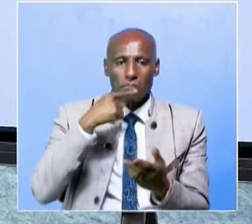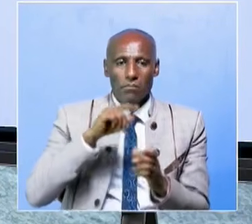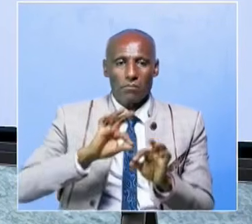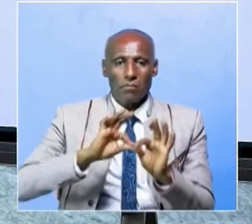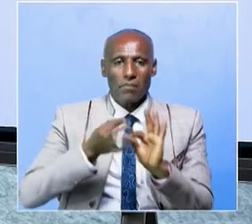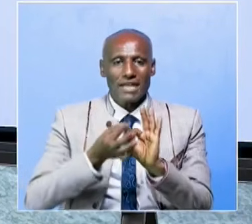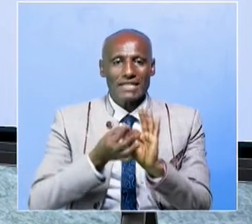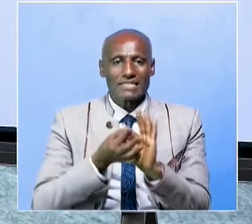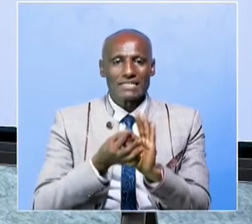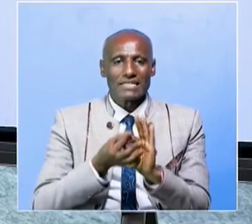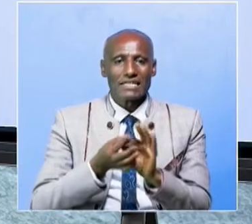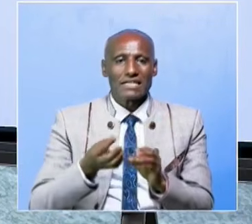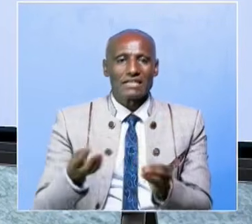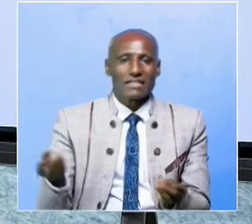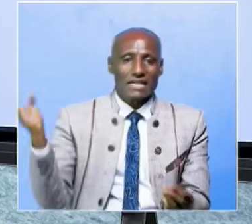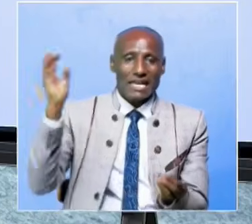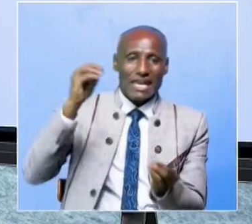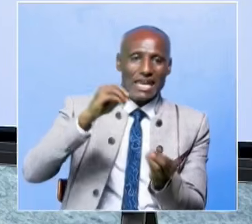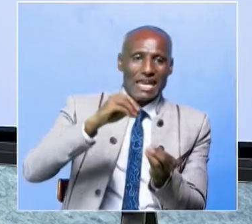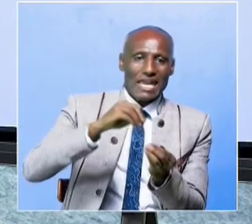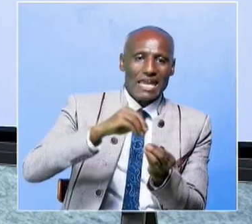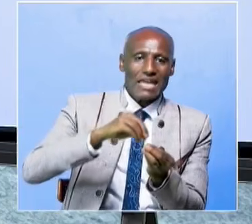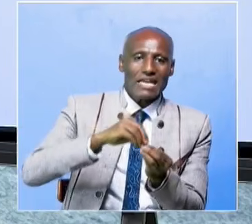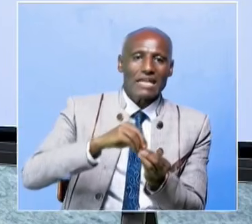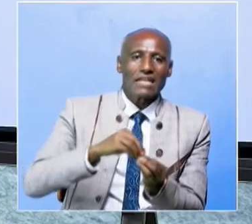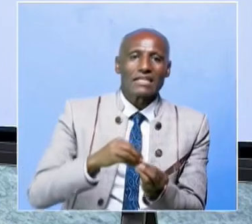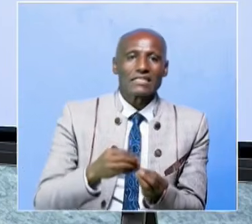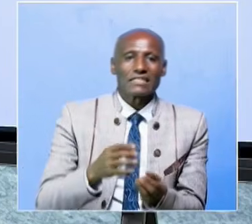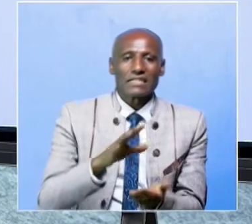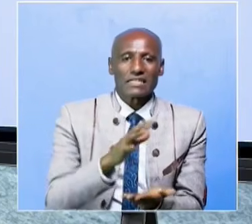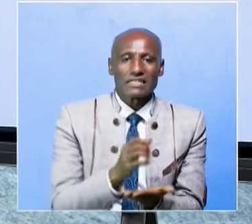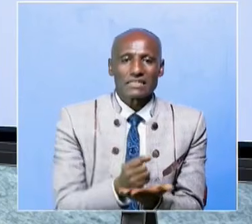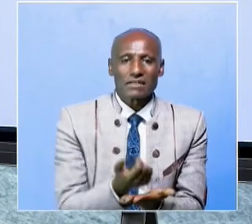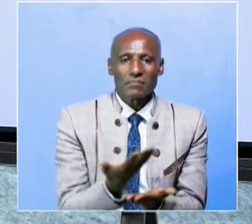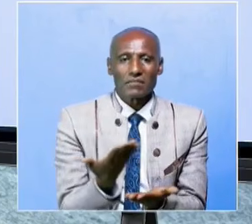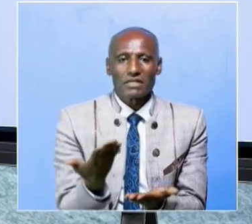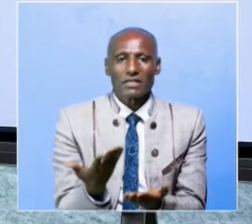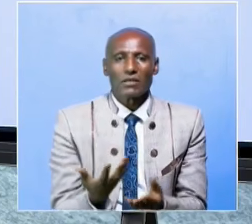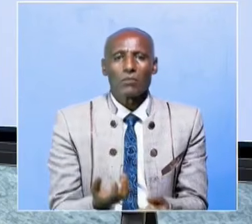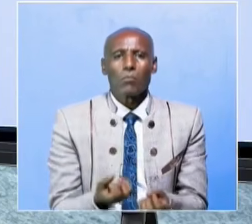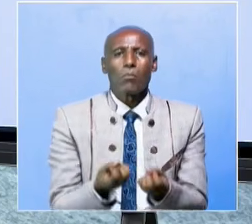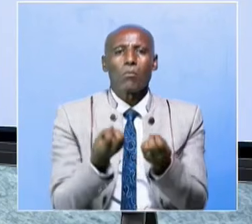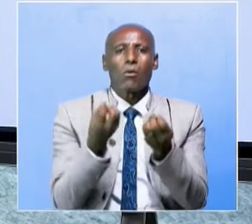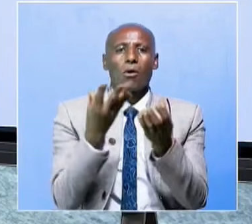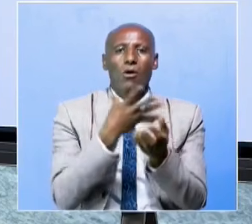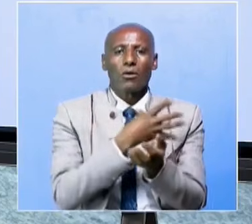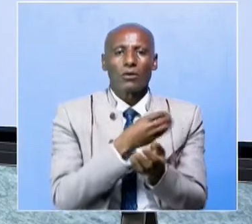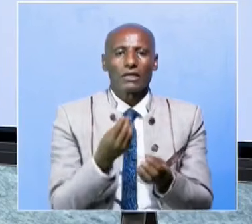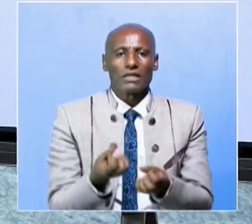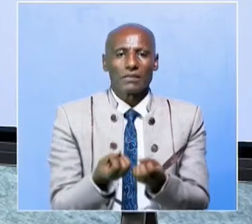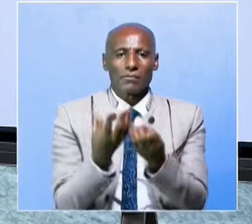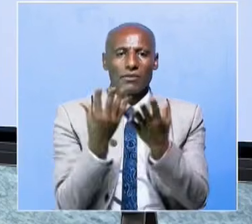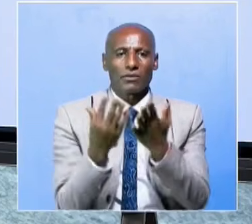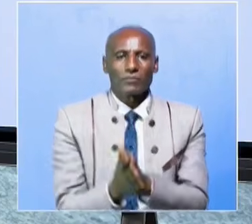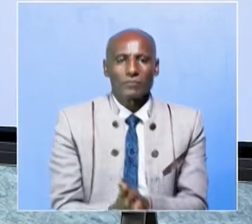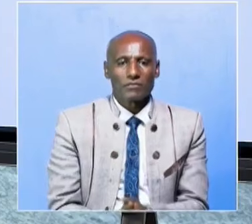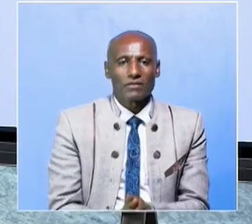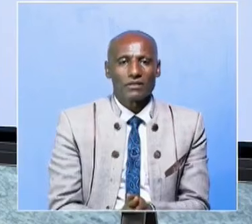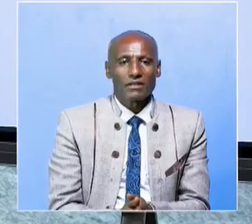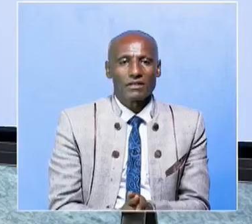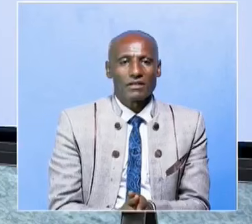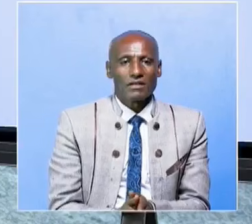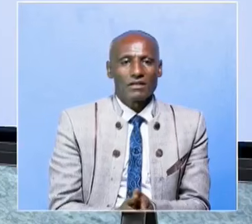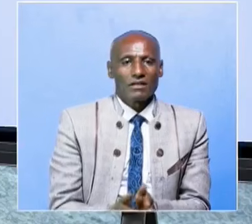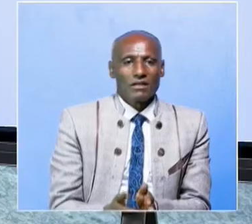increasing something, the act of making something more than it already was. So a lot of